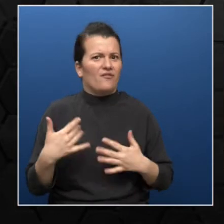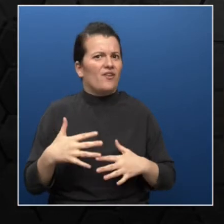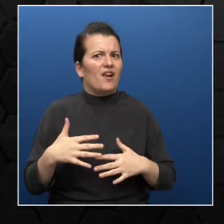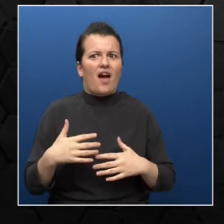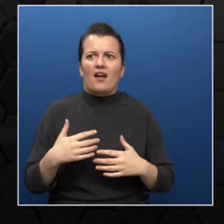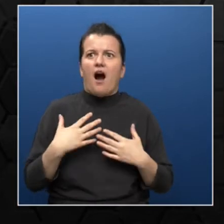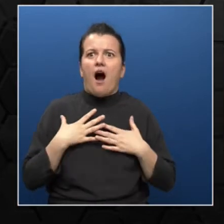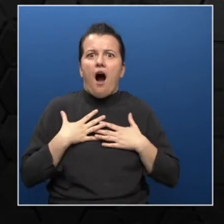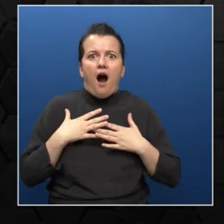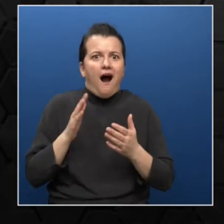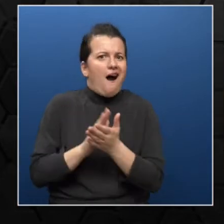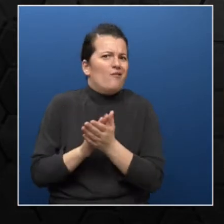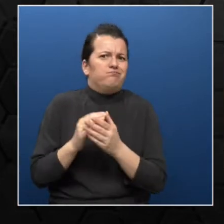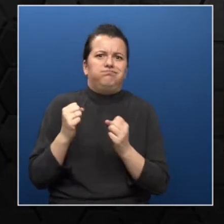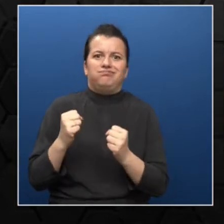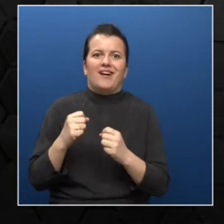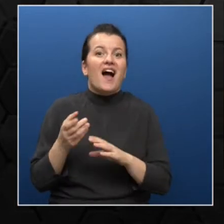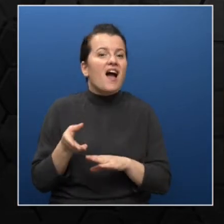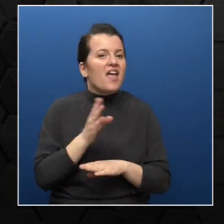solve a problem for that matter.